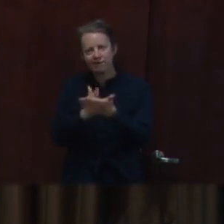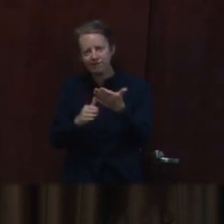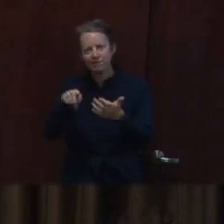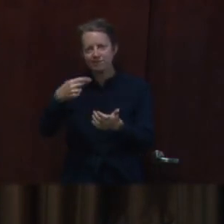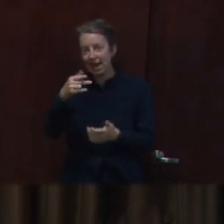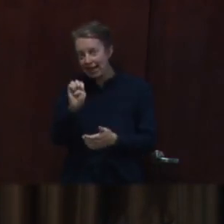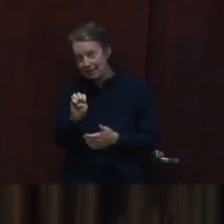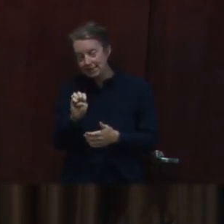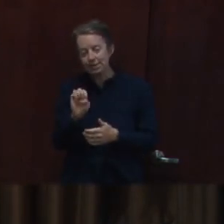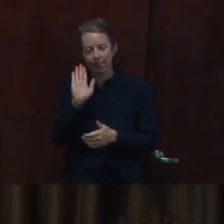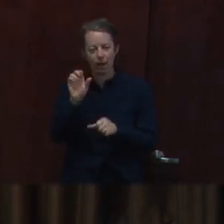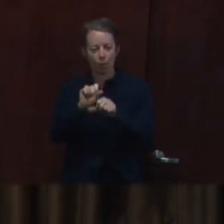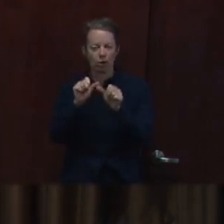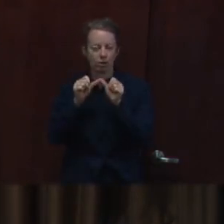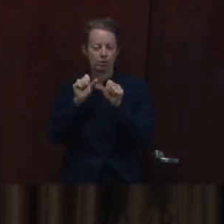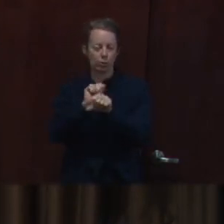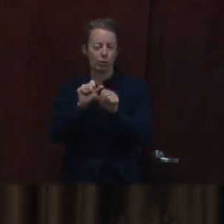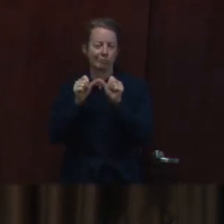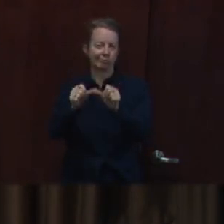Yeah.